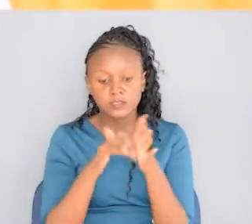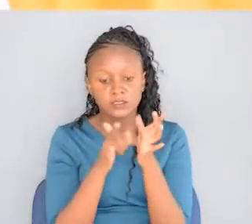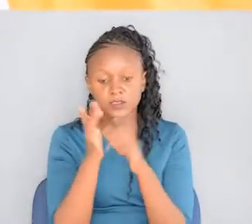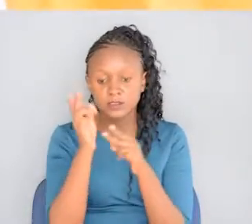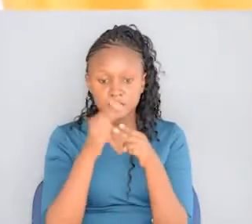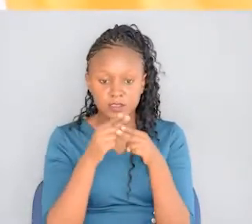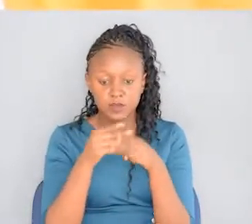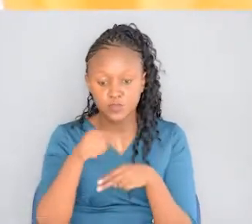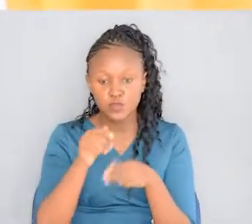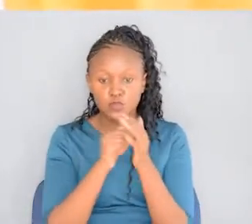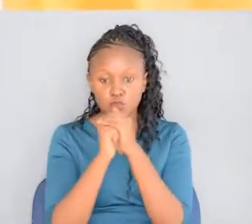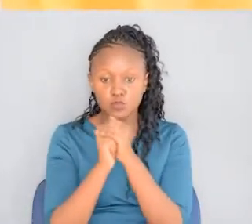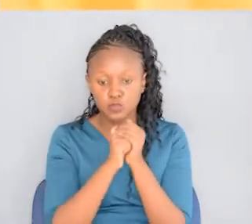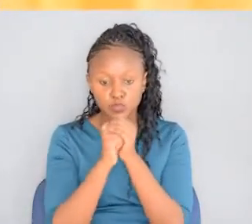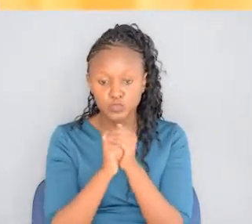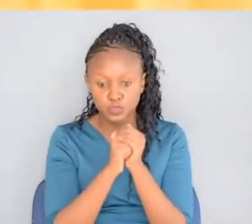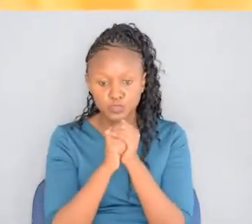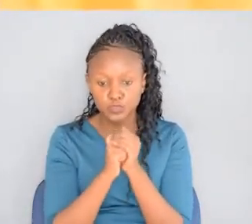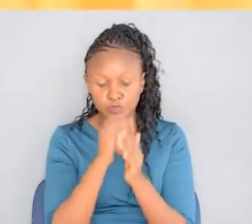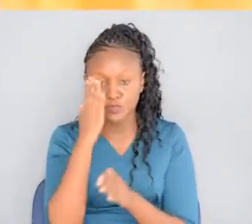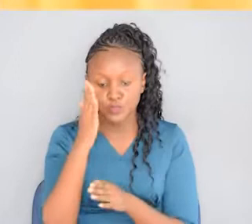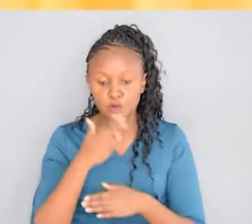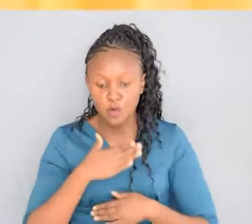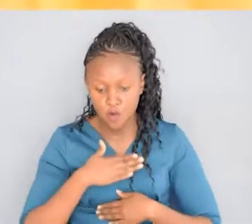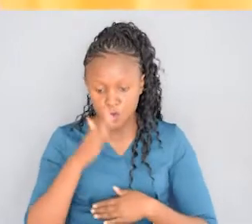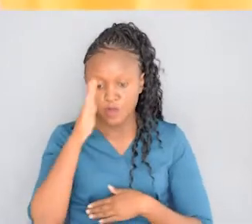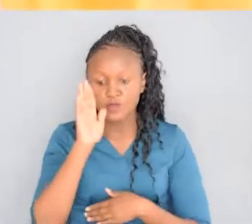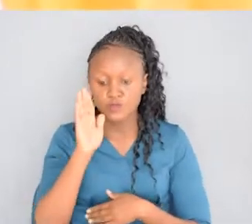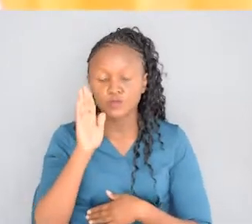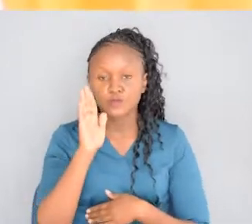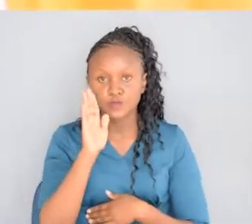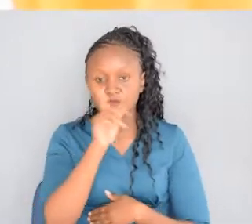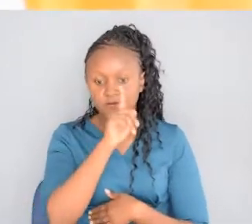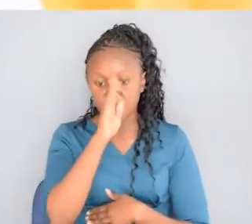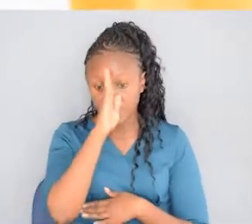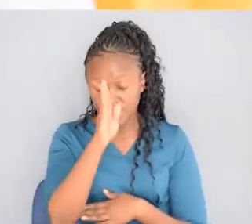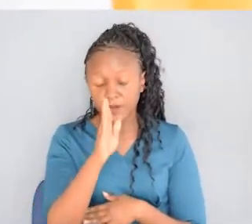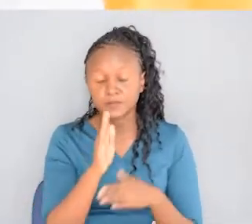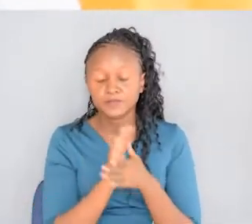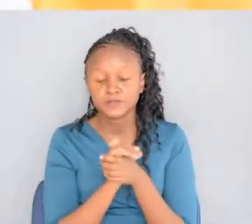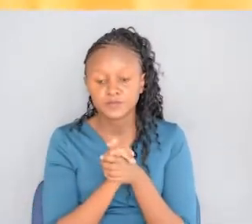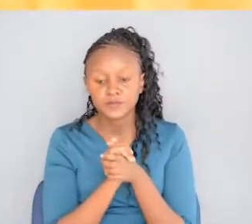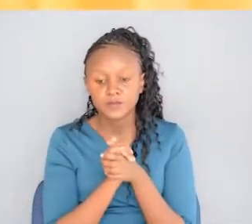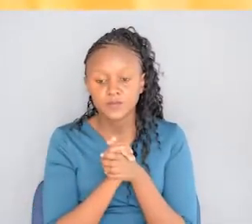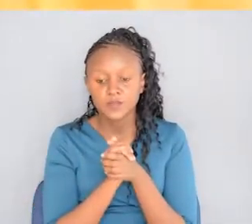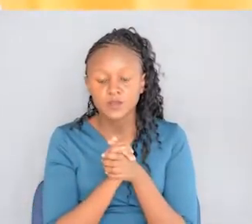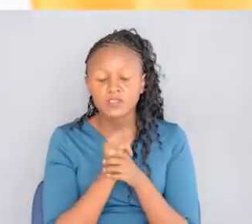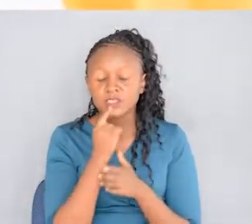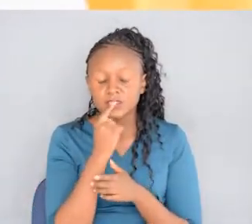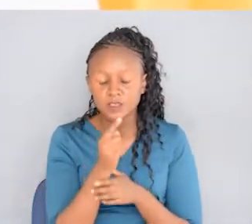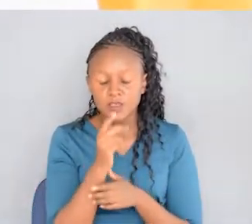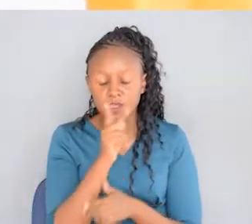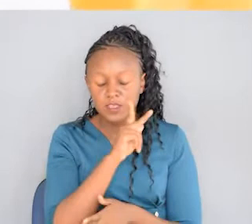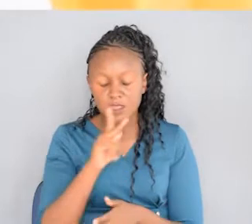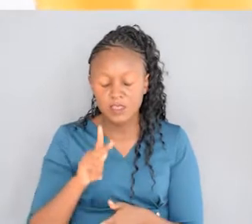King, in Jesus' name, we worship you, Redeemer, we exalt you, we honor and magnify your name, O Father, decreeing